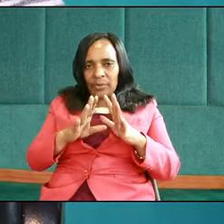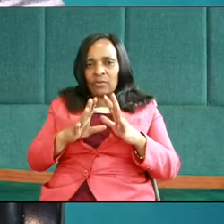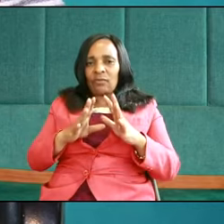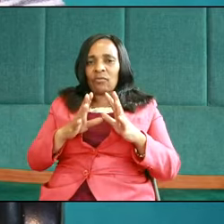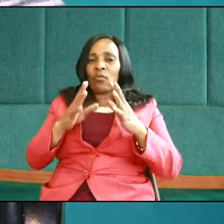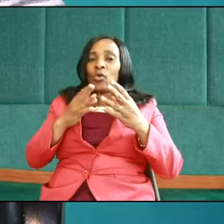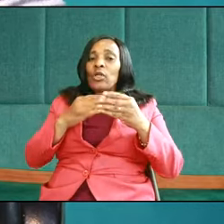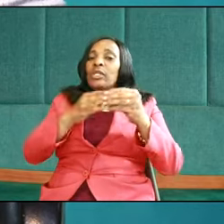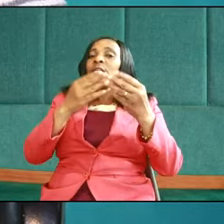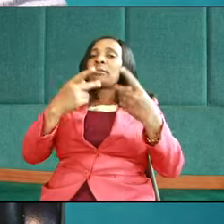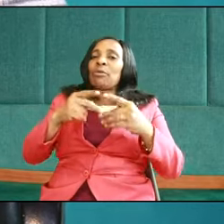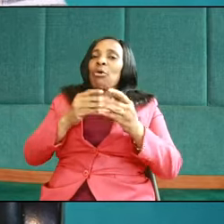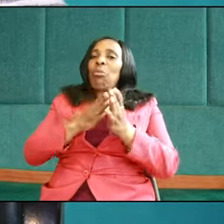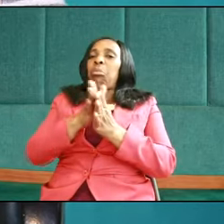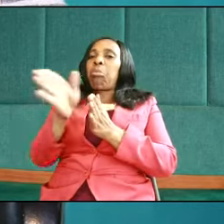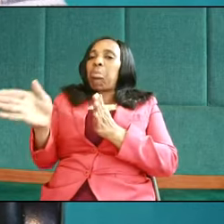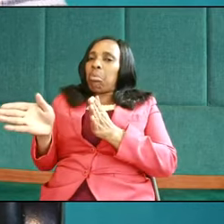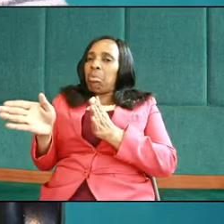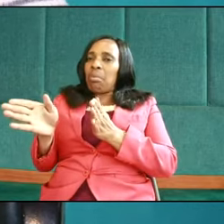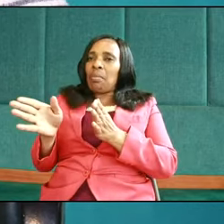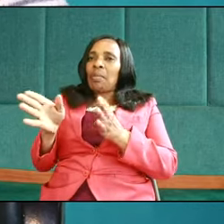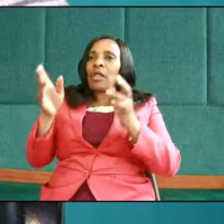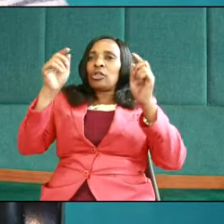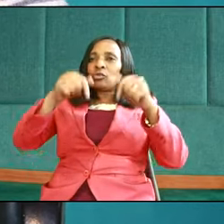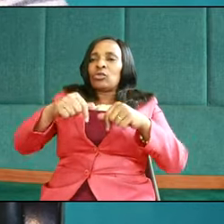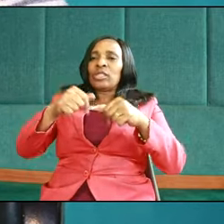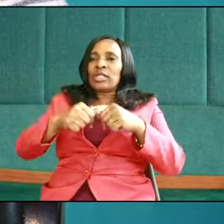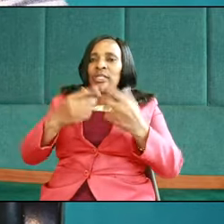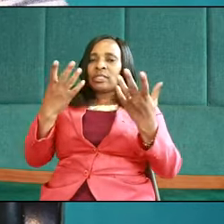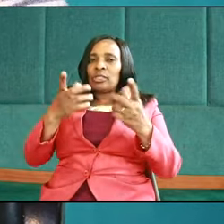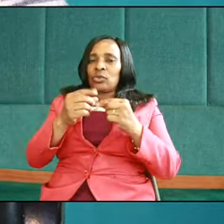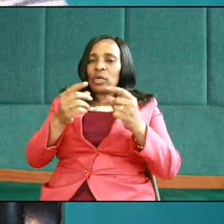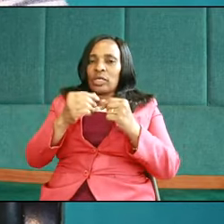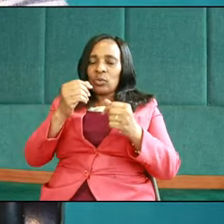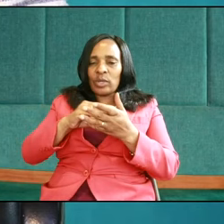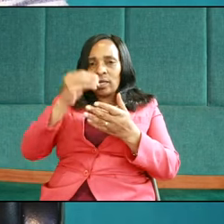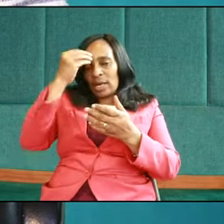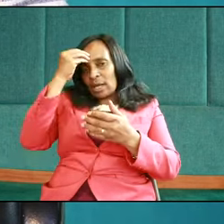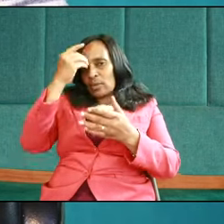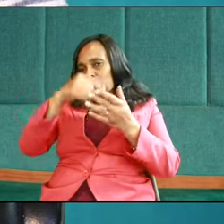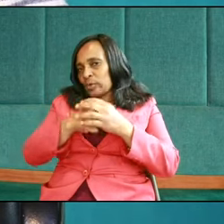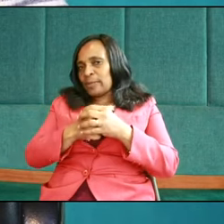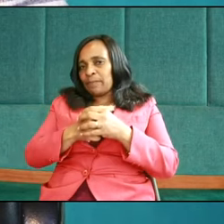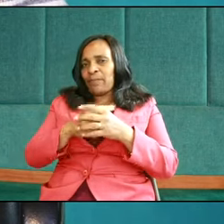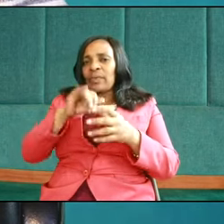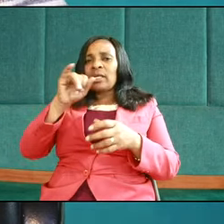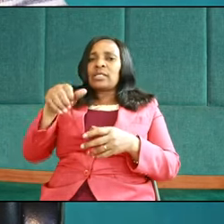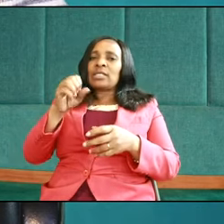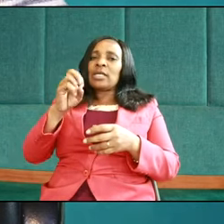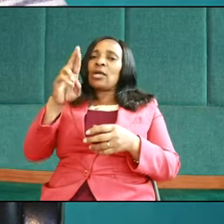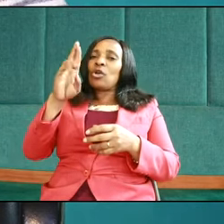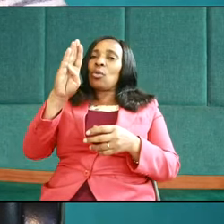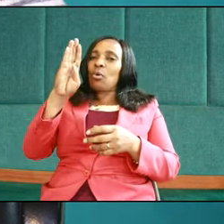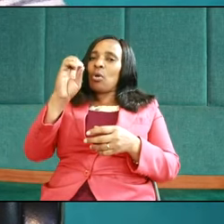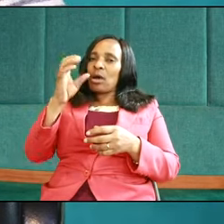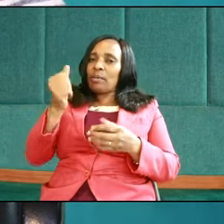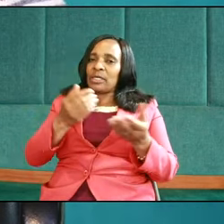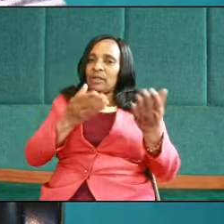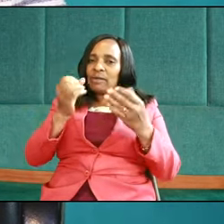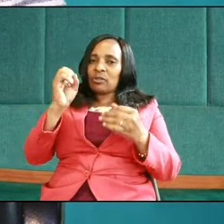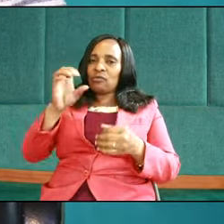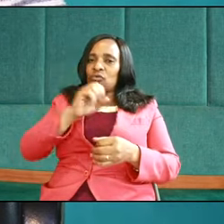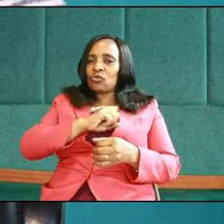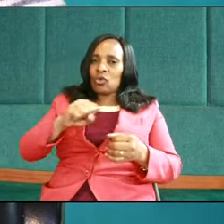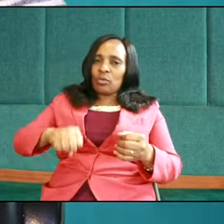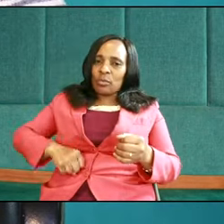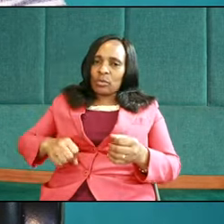astray. In today's flashlight, we learn that Jeroboam was a servant of Solomon and therefore was in